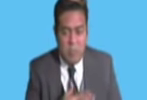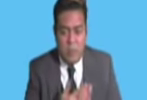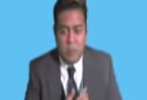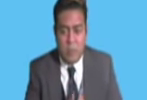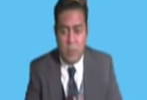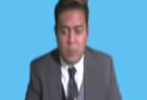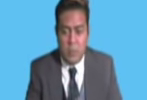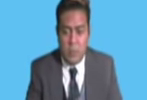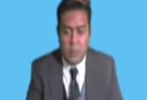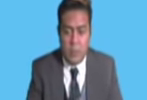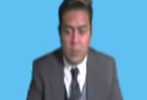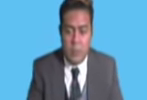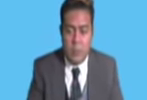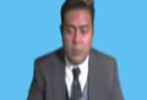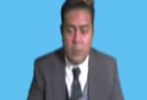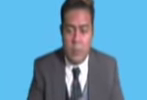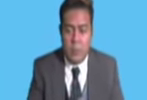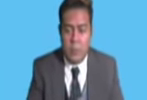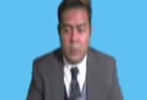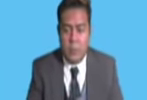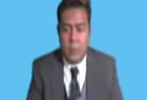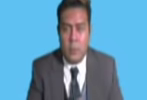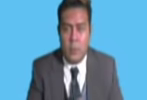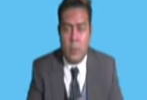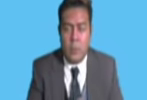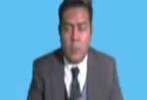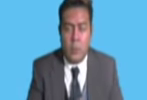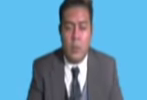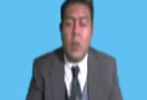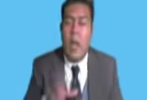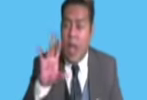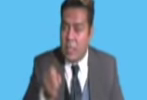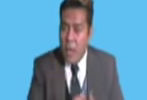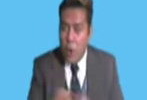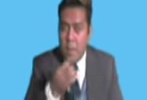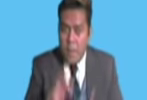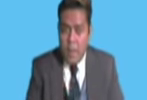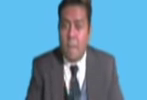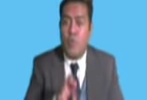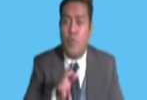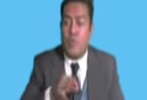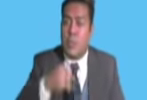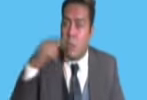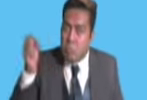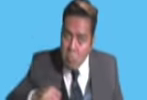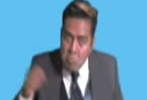Yes. Do you feel secure in your job? Yes. Has the economy improved?